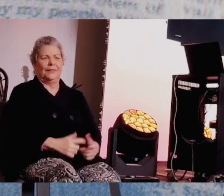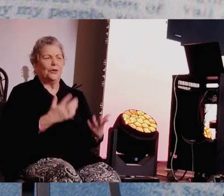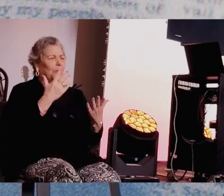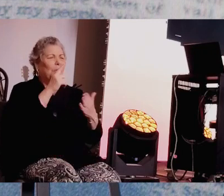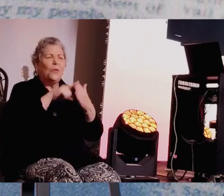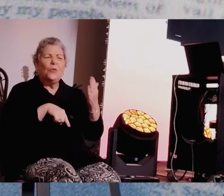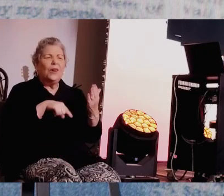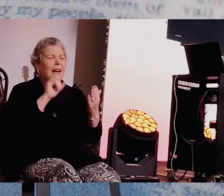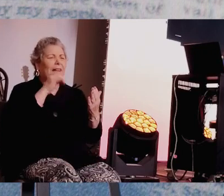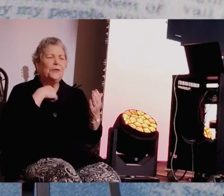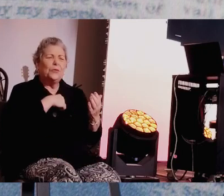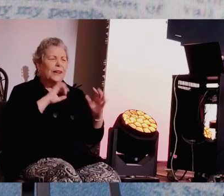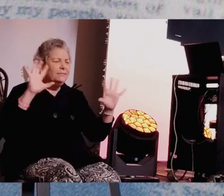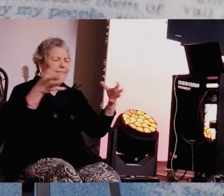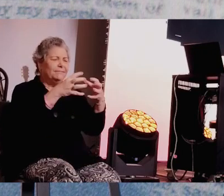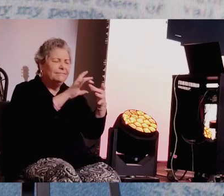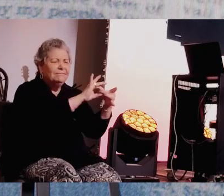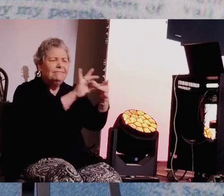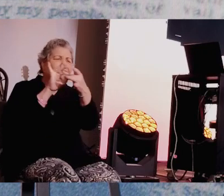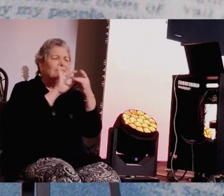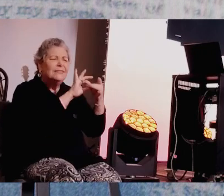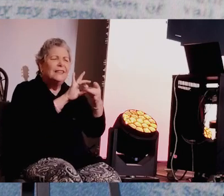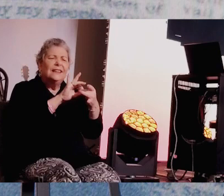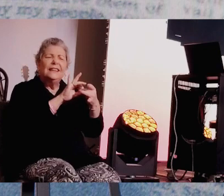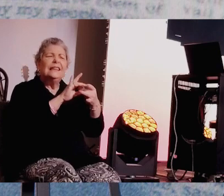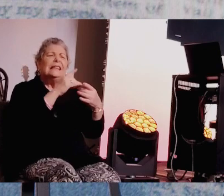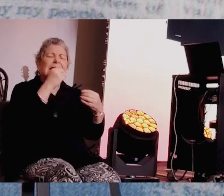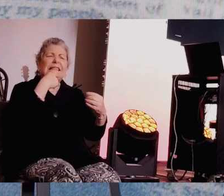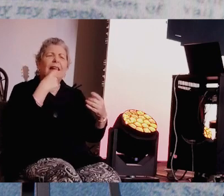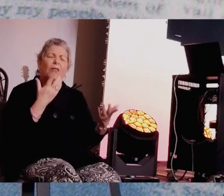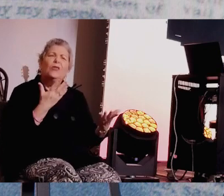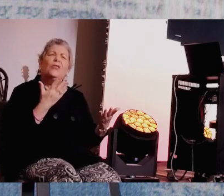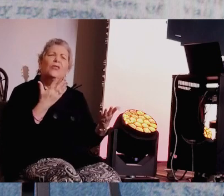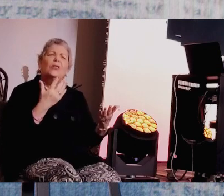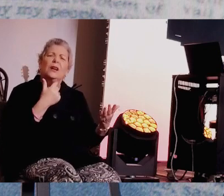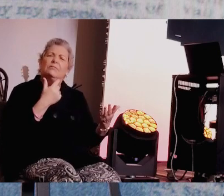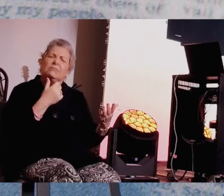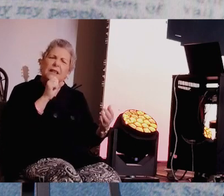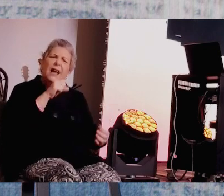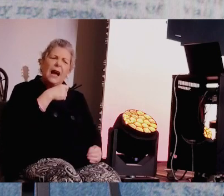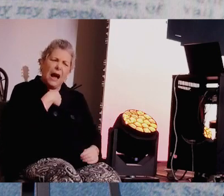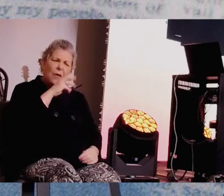What if we were to come together and collaborate and say, oh, I was wrong there.